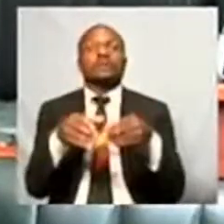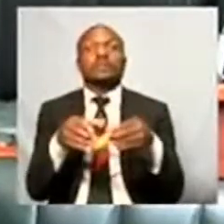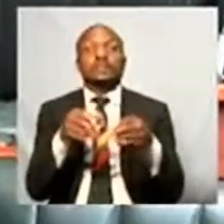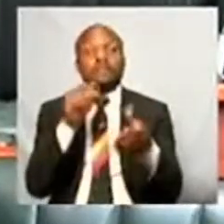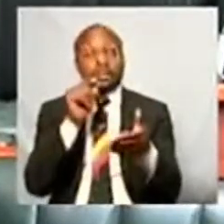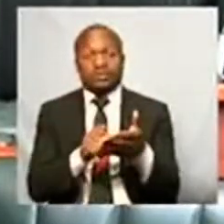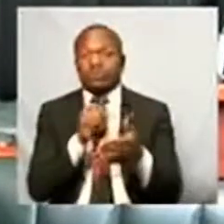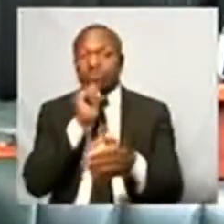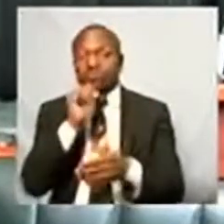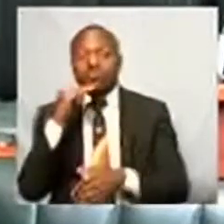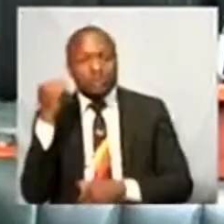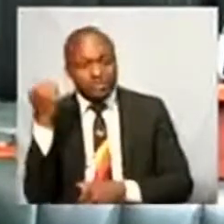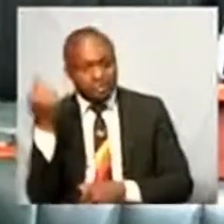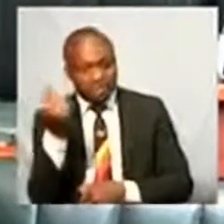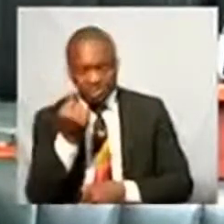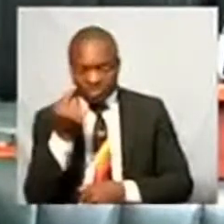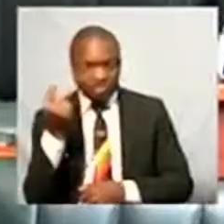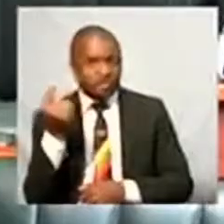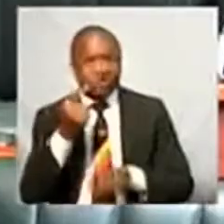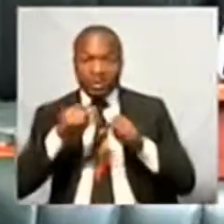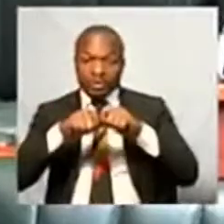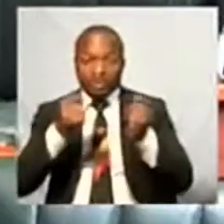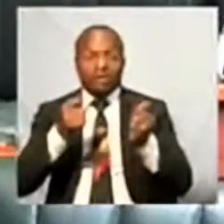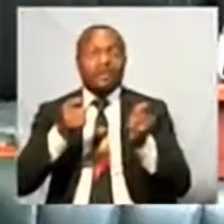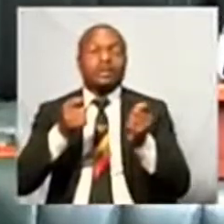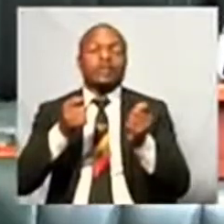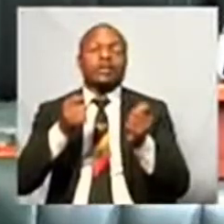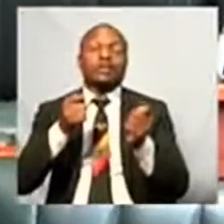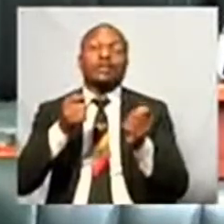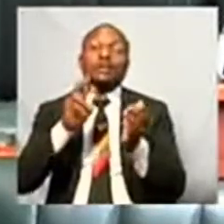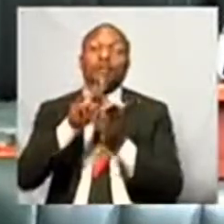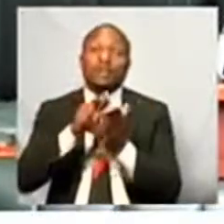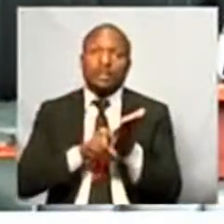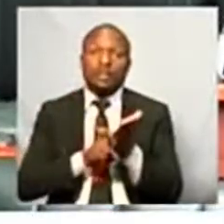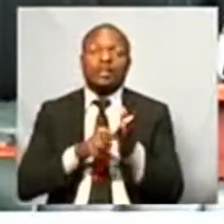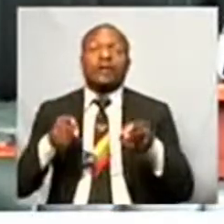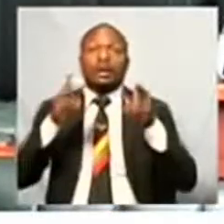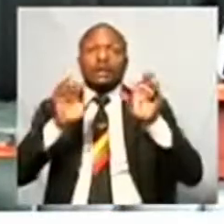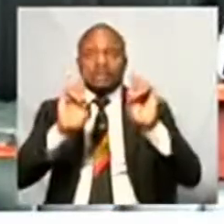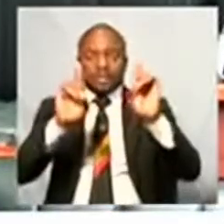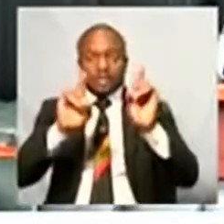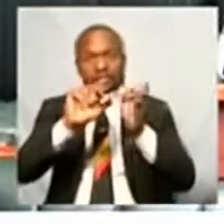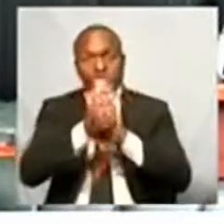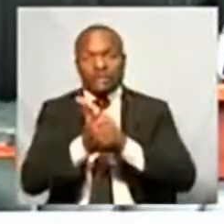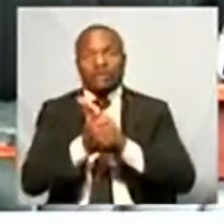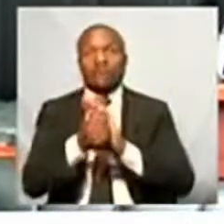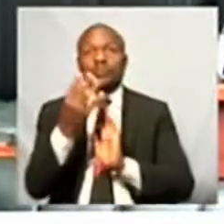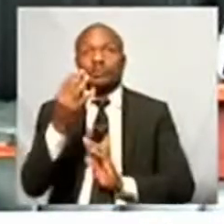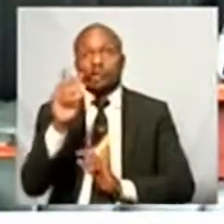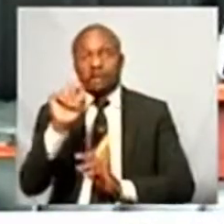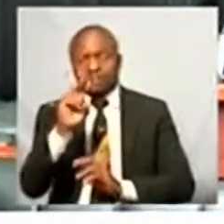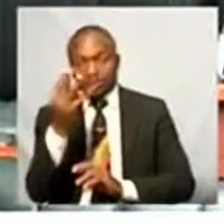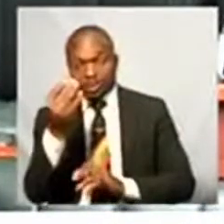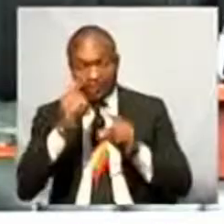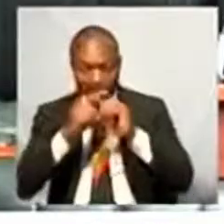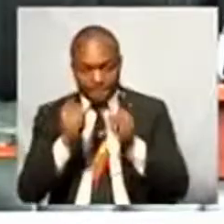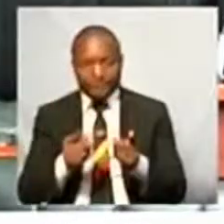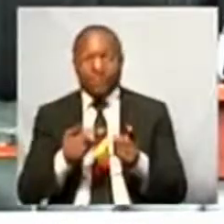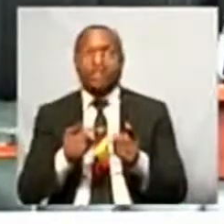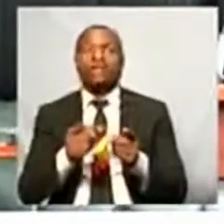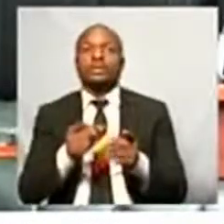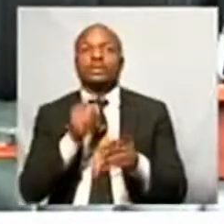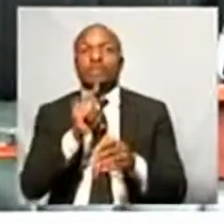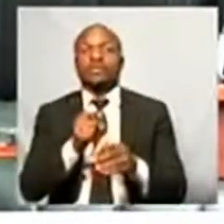This does not only contravene the provisions of the Higher Education Act No. 4 of 2013, but also presents a significant